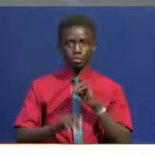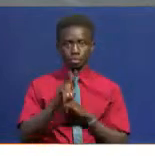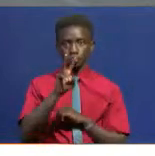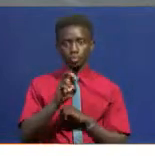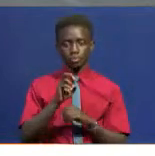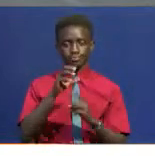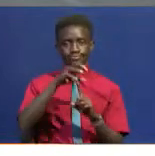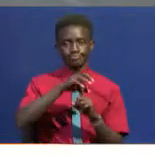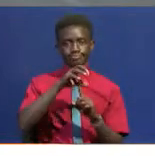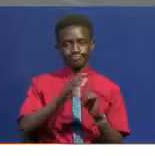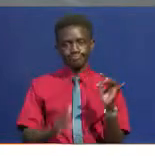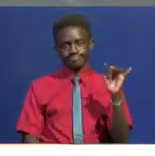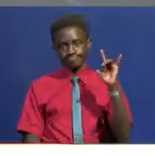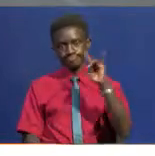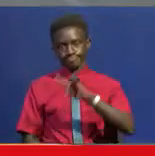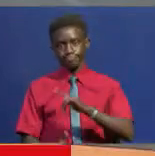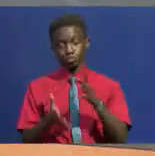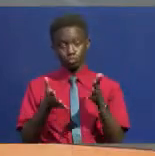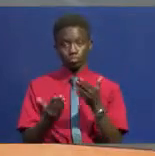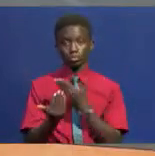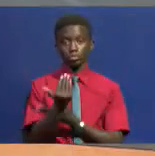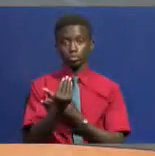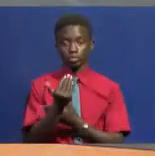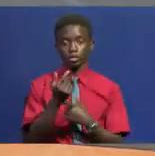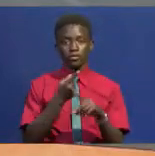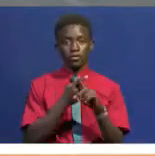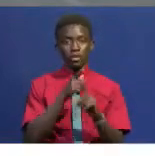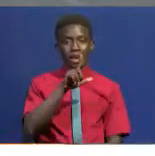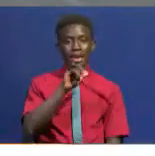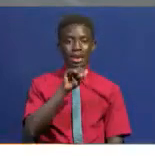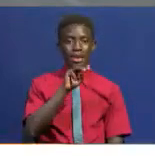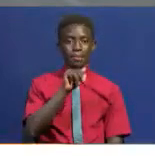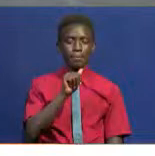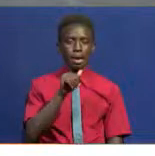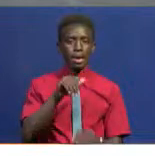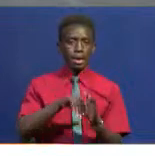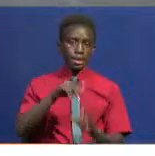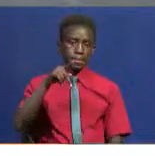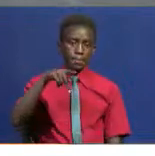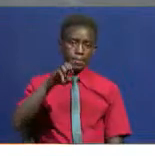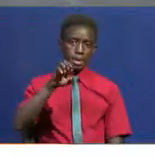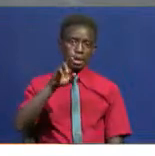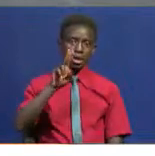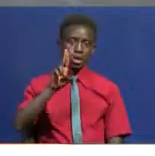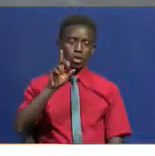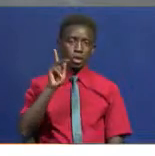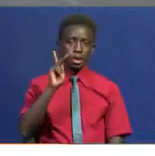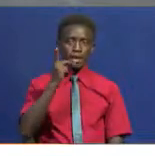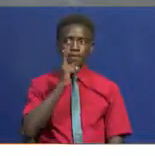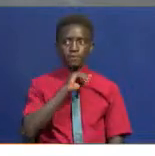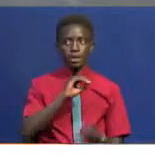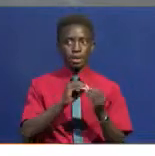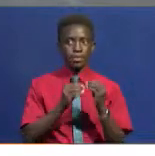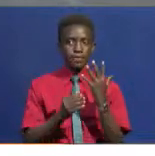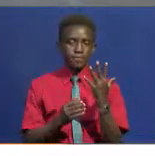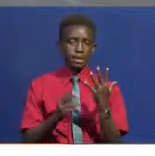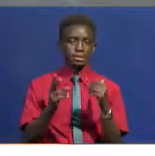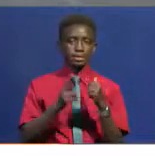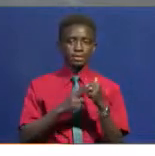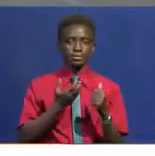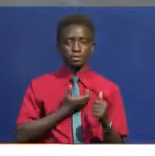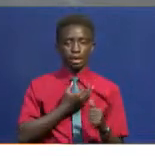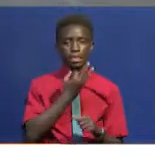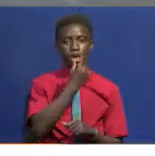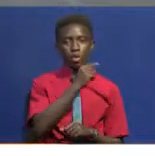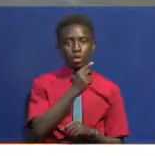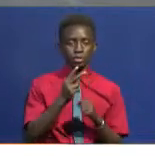back in the country early today morning from Lima, Peru. Kenya finished fifth overall with 7 medals, 3 gold, 3 silver